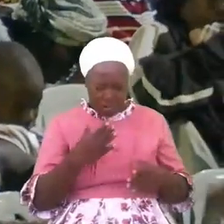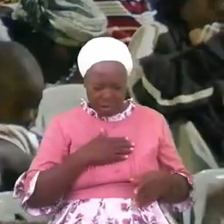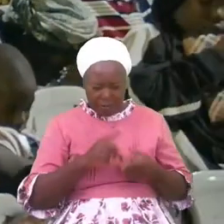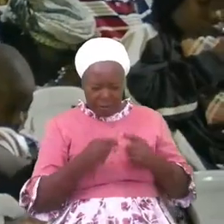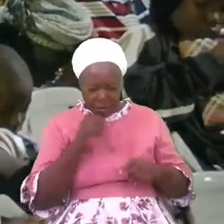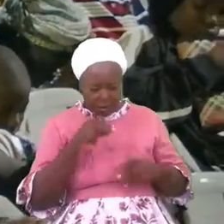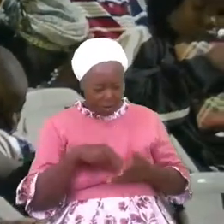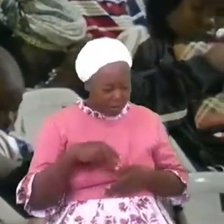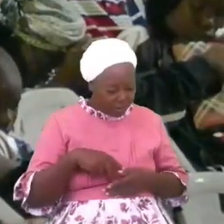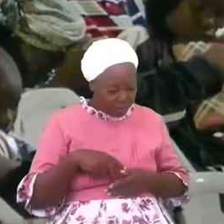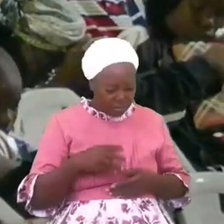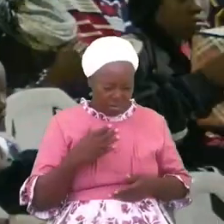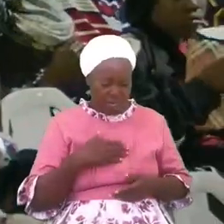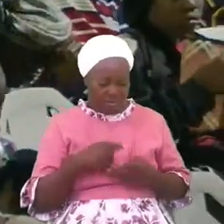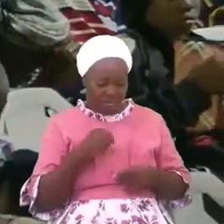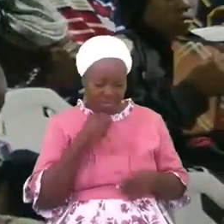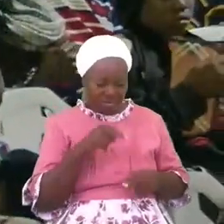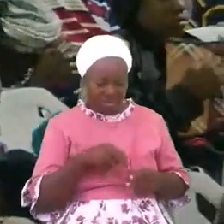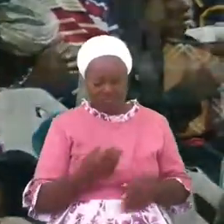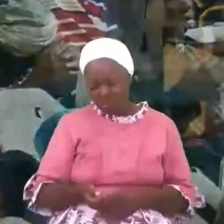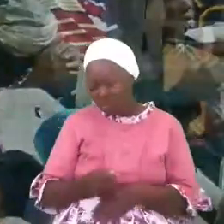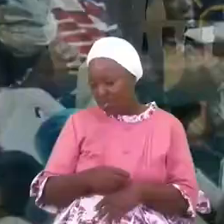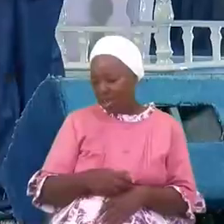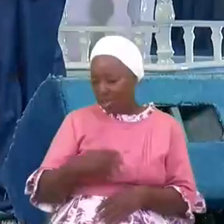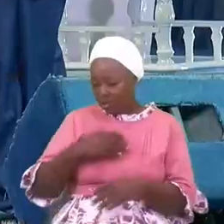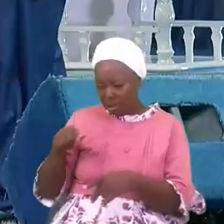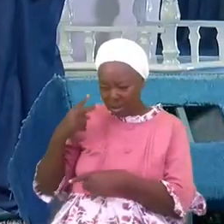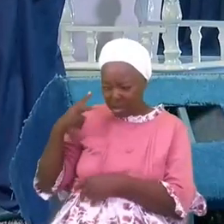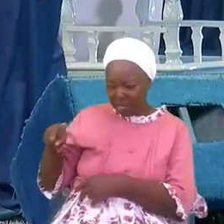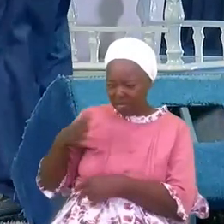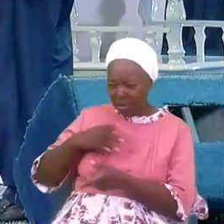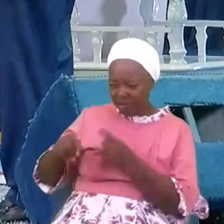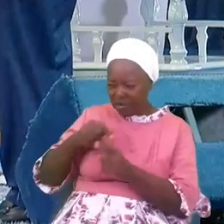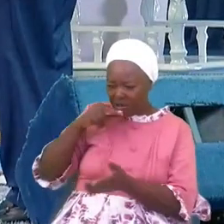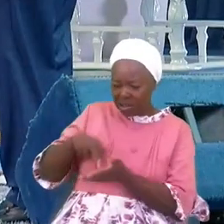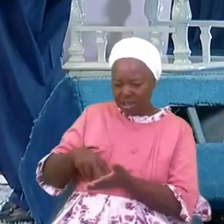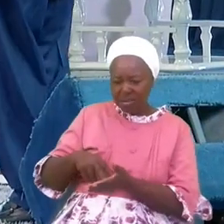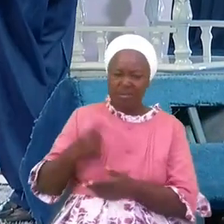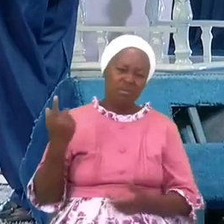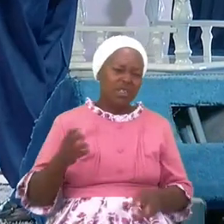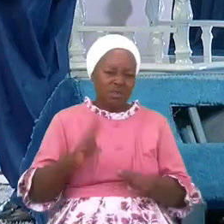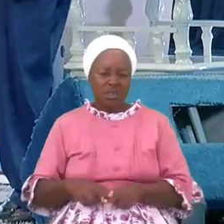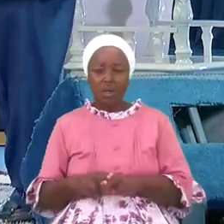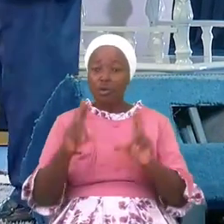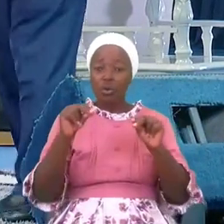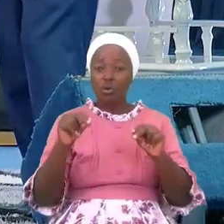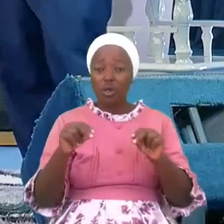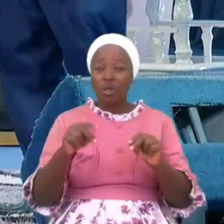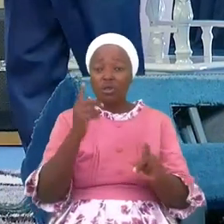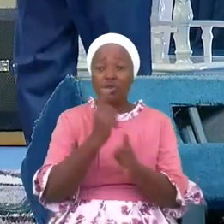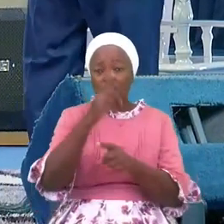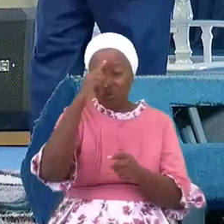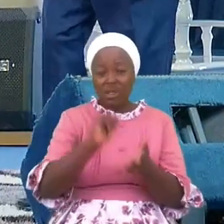come. Blessing waiting for you, Lord, I come. Salvation waiting for you, Lord, I come. Eternal life waiting for